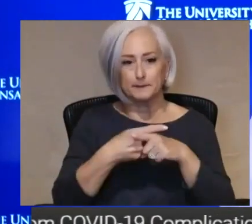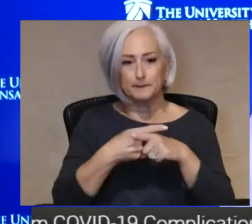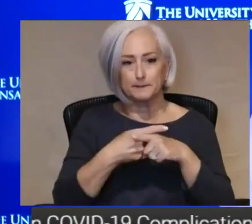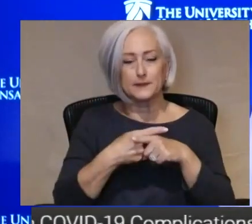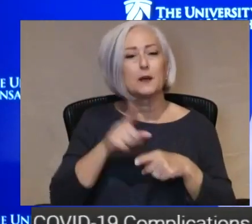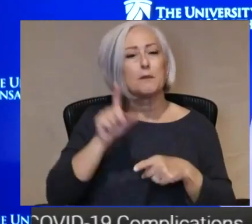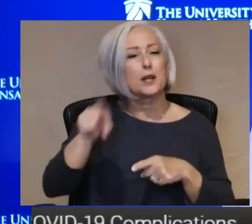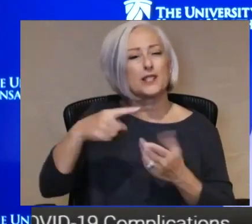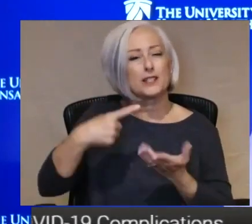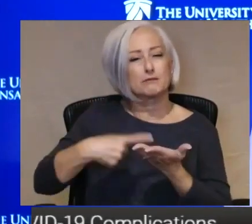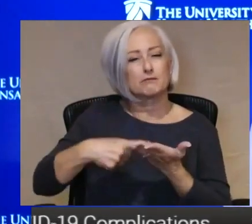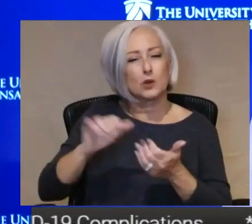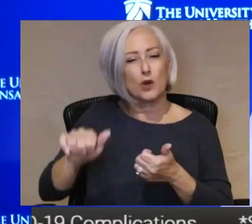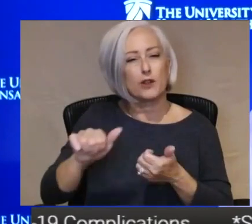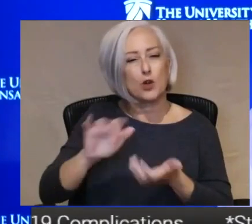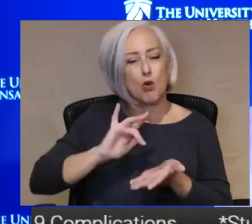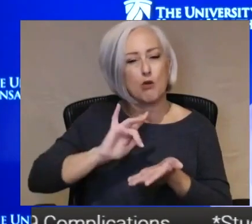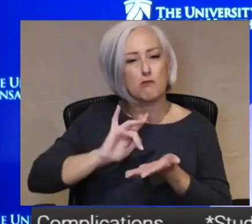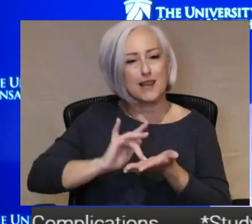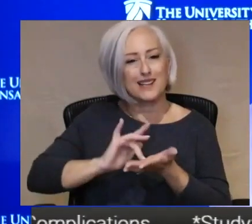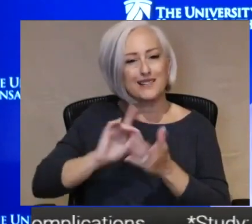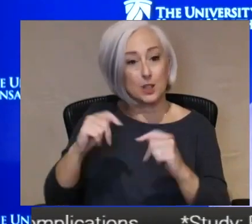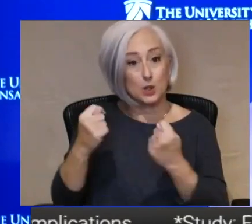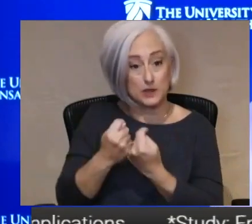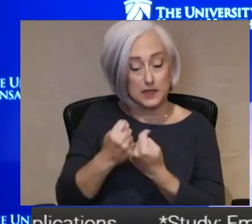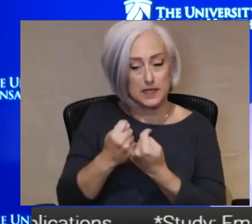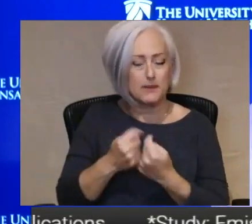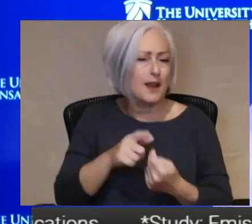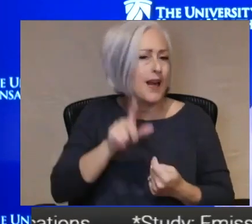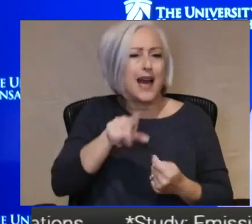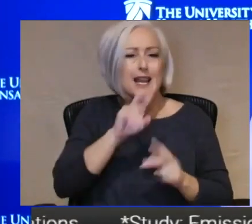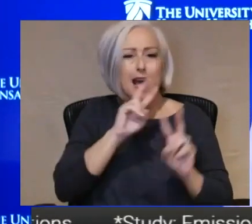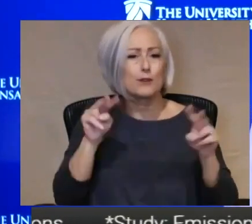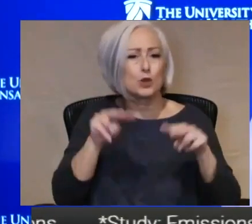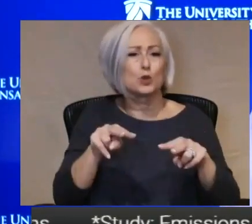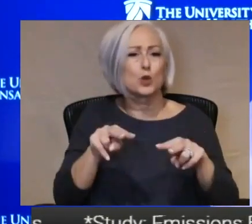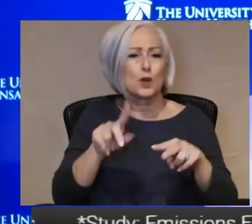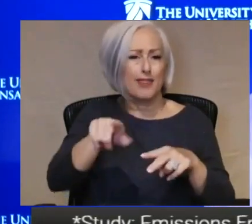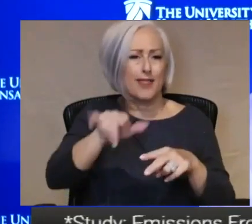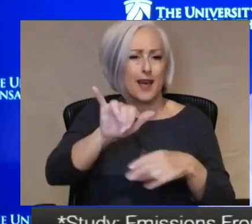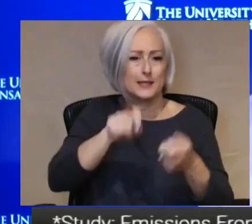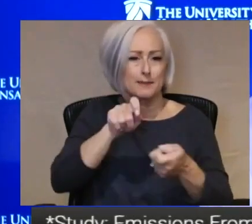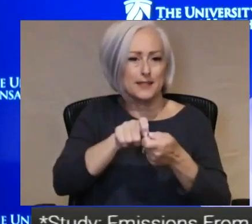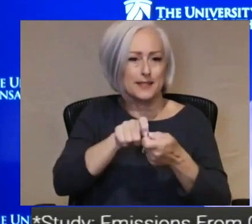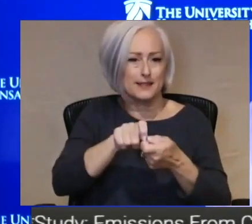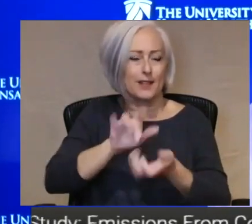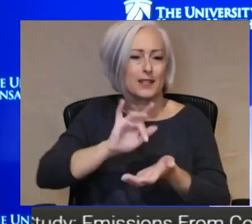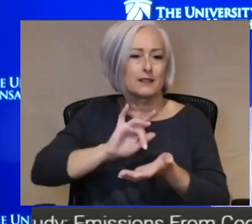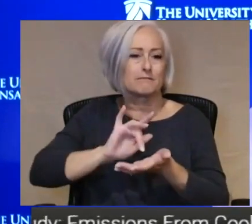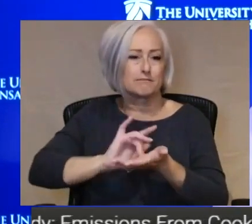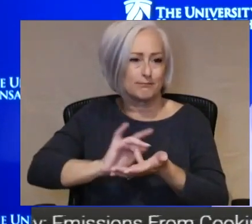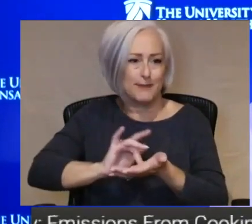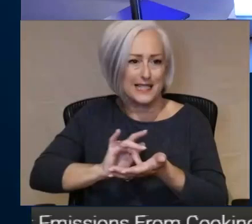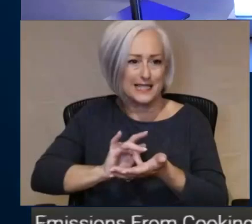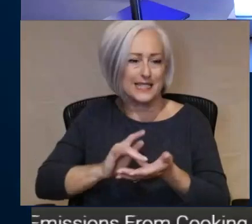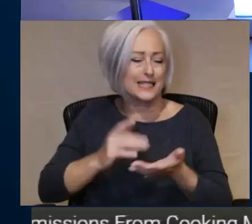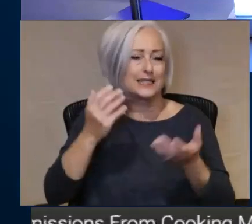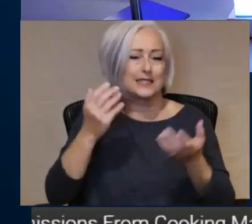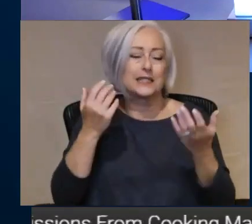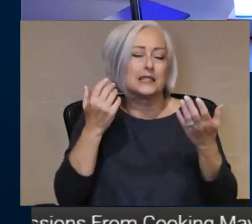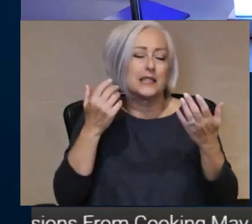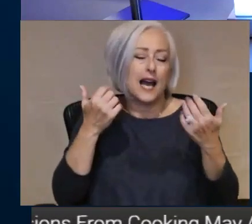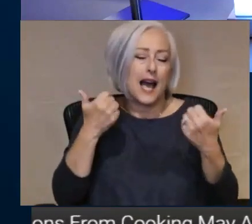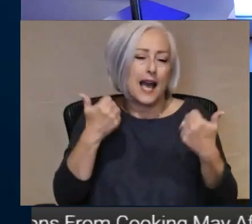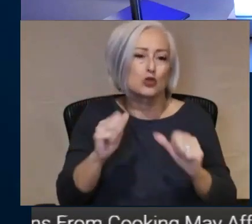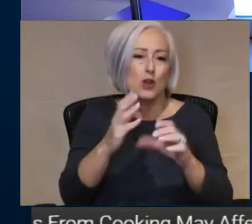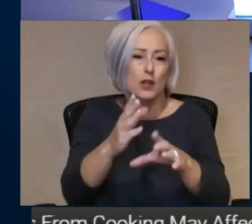look at that specific drug, just because we know so many people are on the statins, but I can try and get a quick answer for you for that one. Yeah, I think the